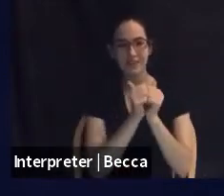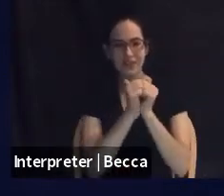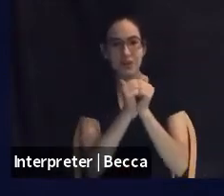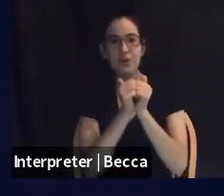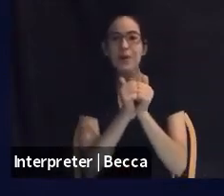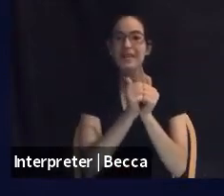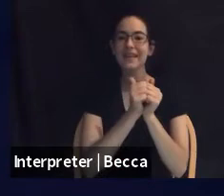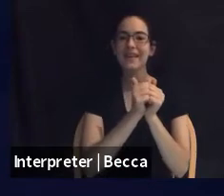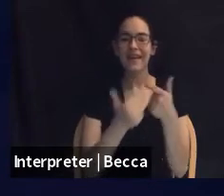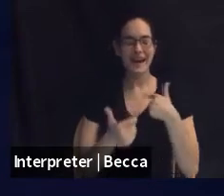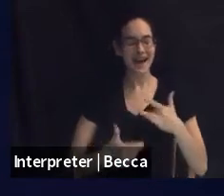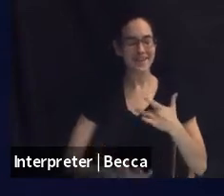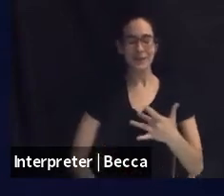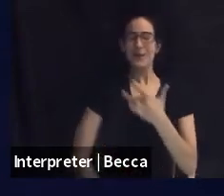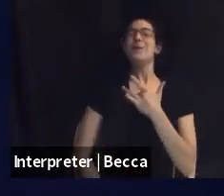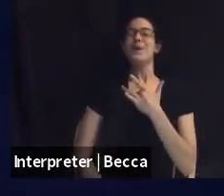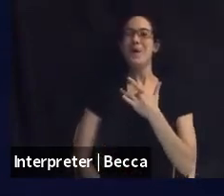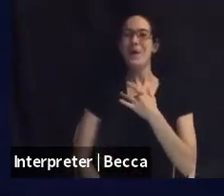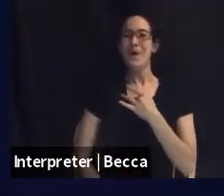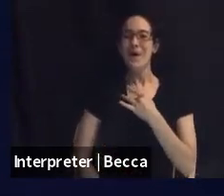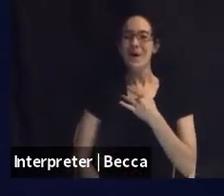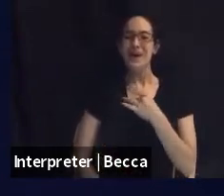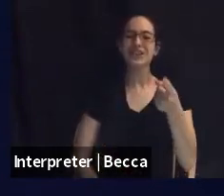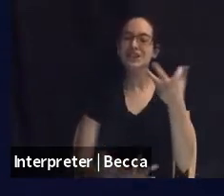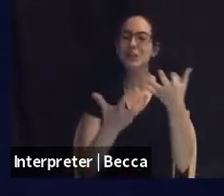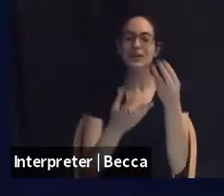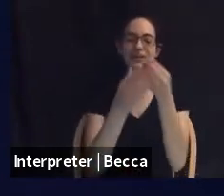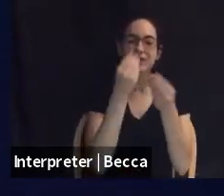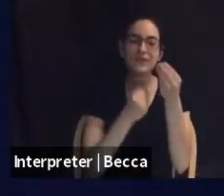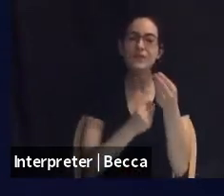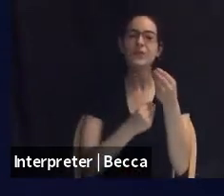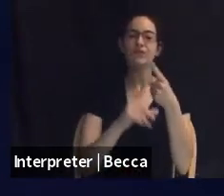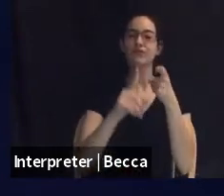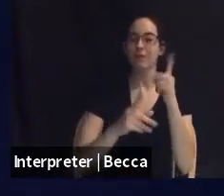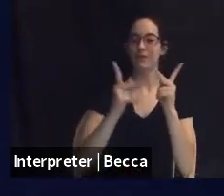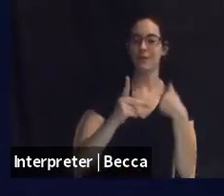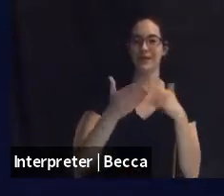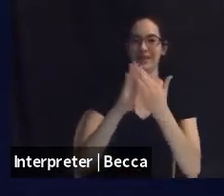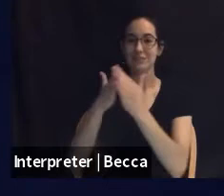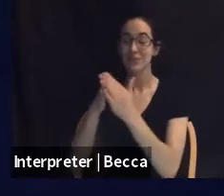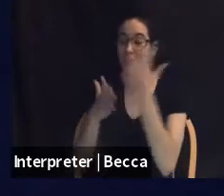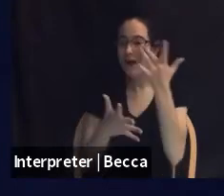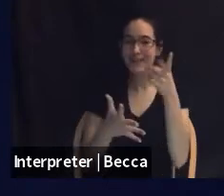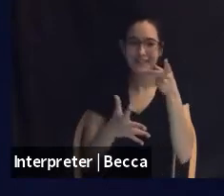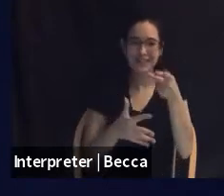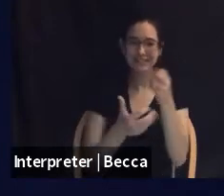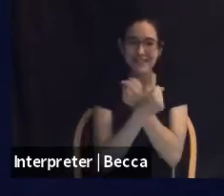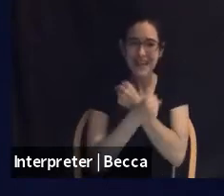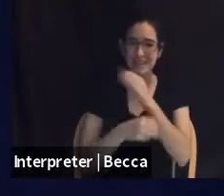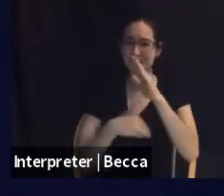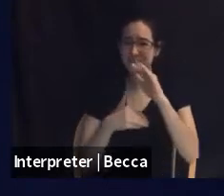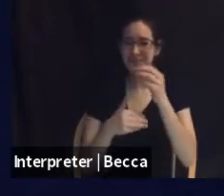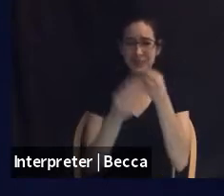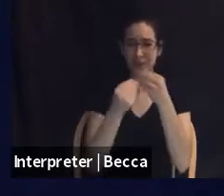her birthday, she wanted food from people in our community that she cares about because she loves their food. It's at the center of what we